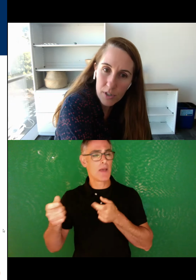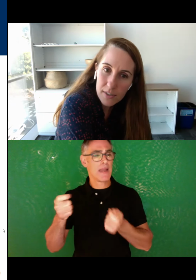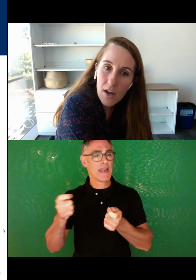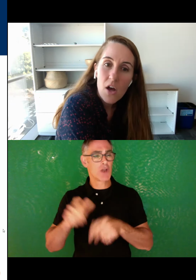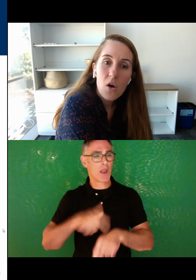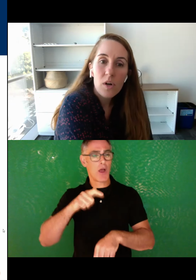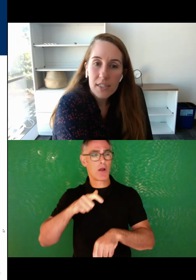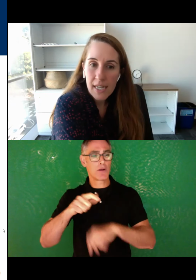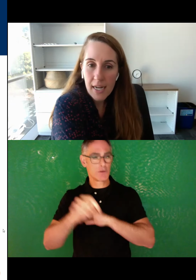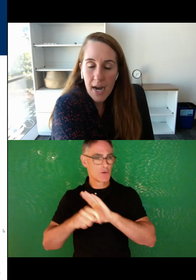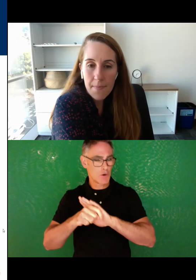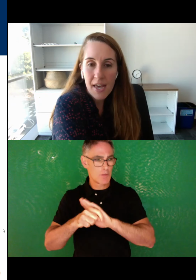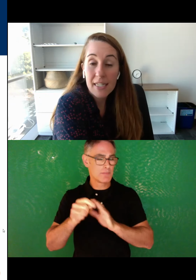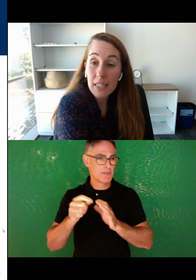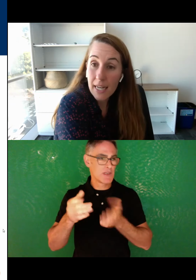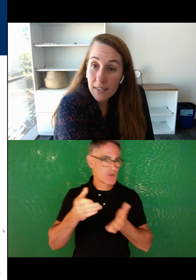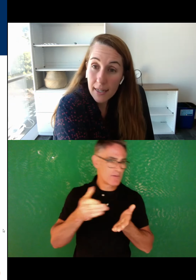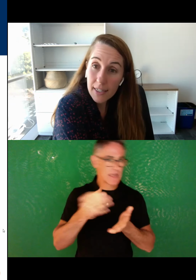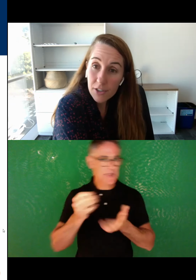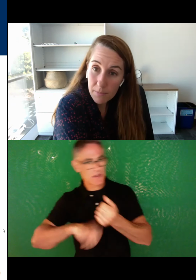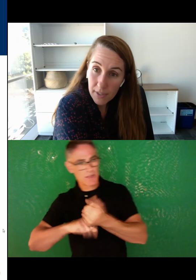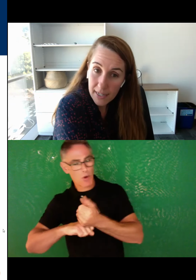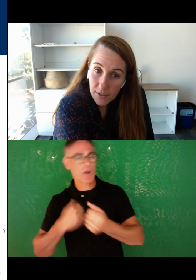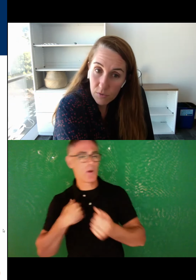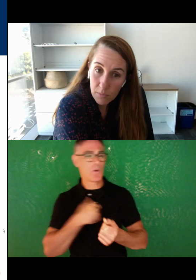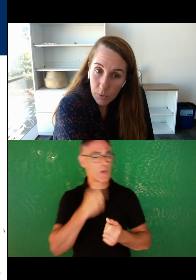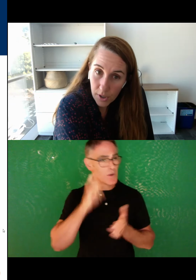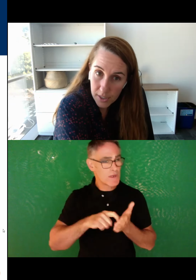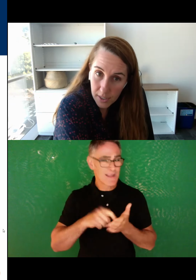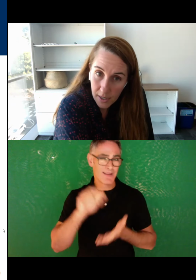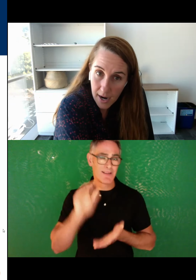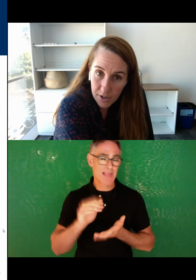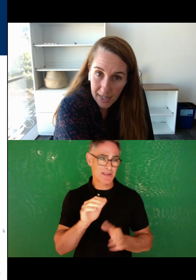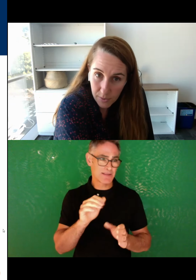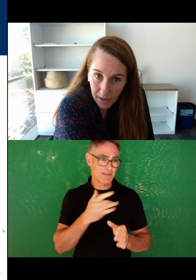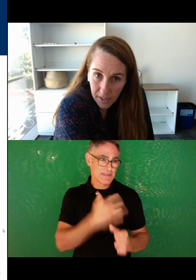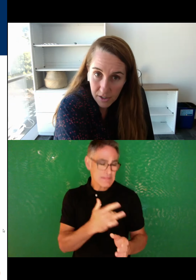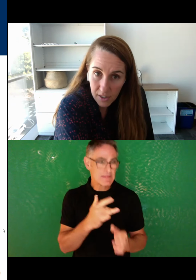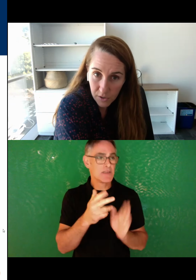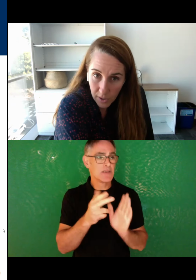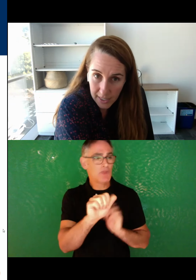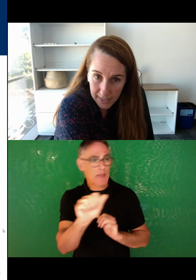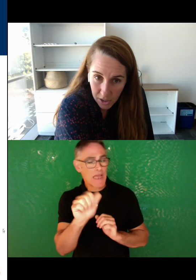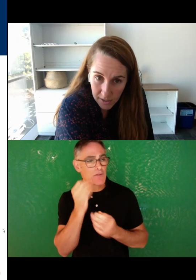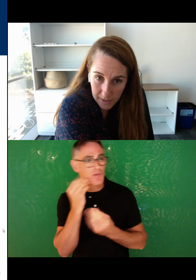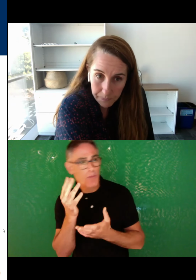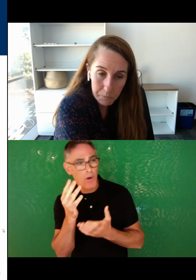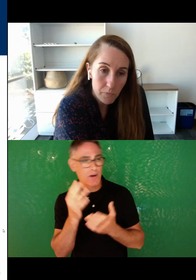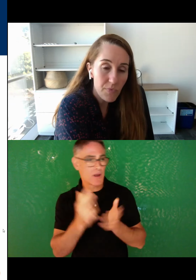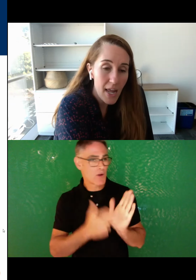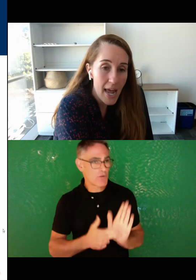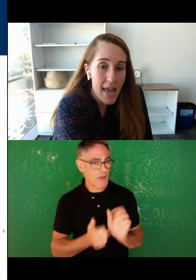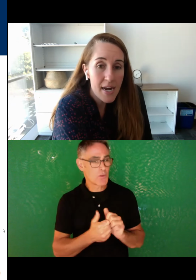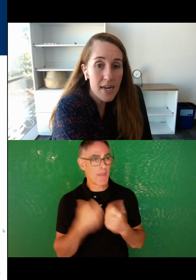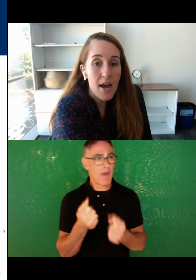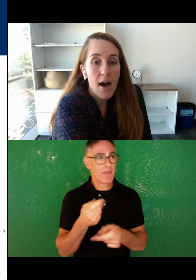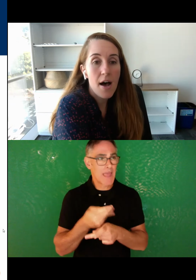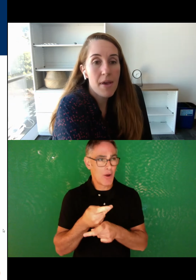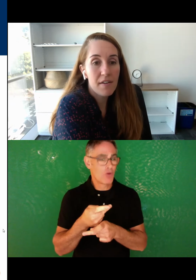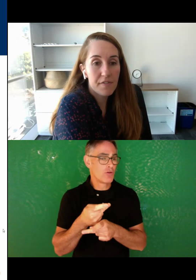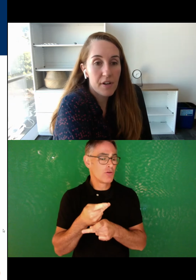and supports, we're seeing that it's less likely AAAs report contracts with healthcare delivery organizations.